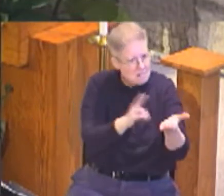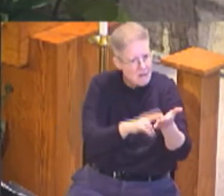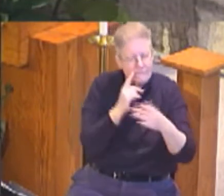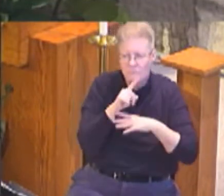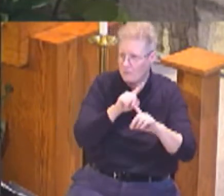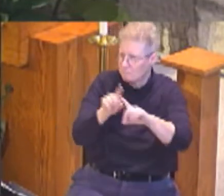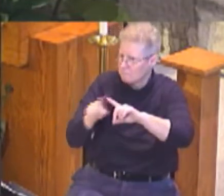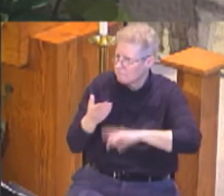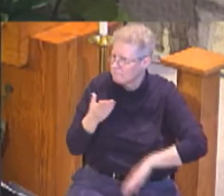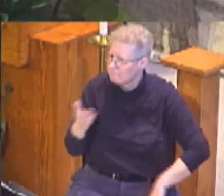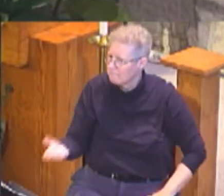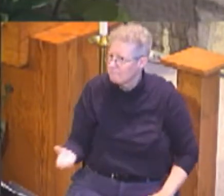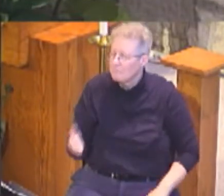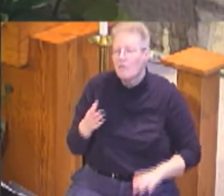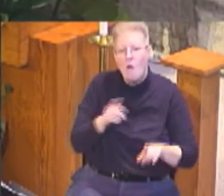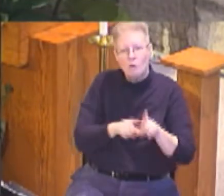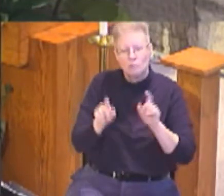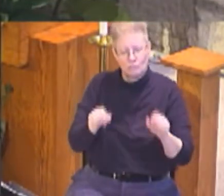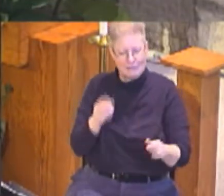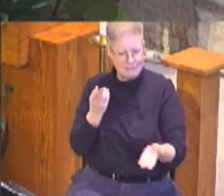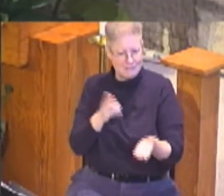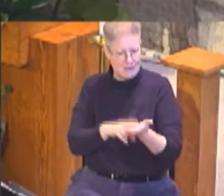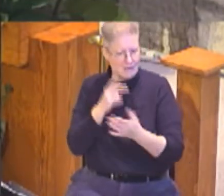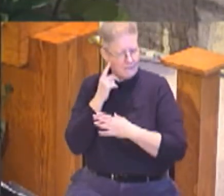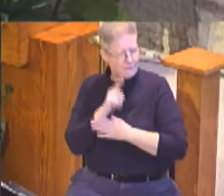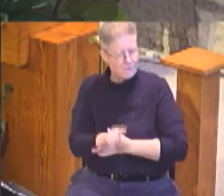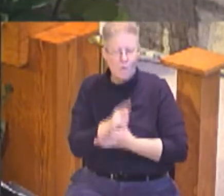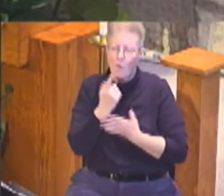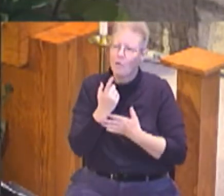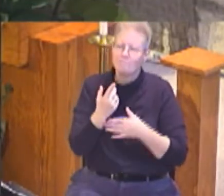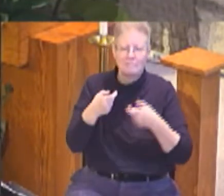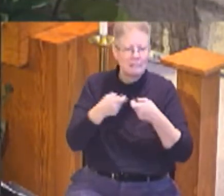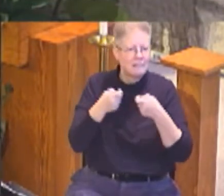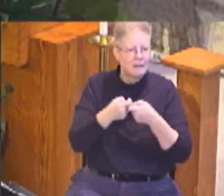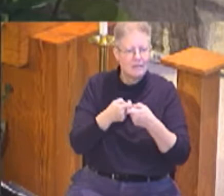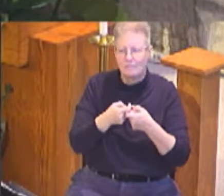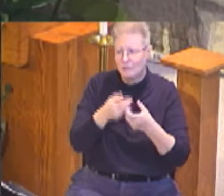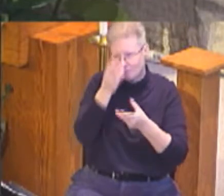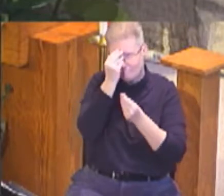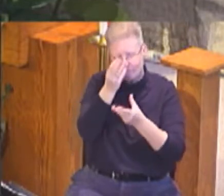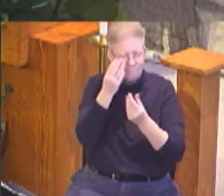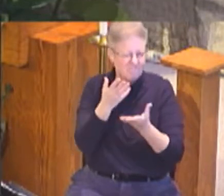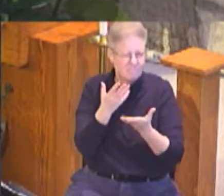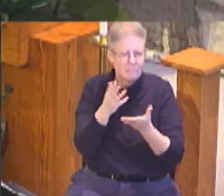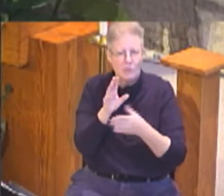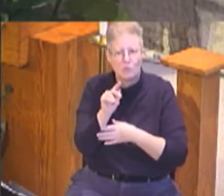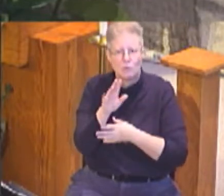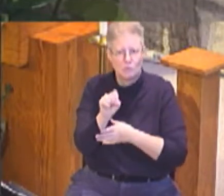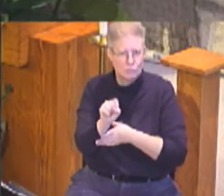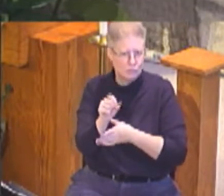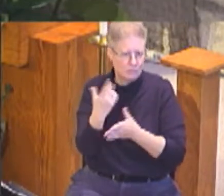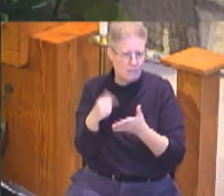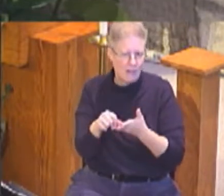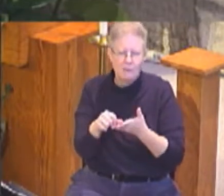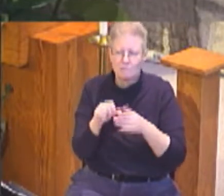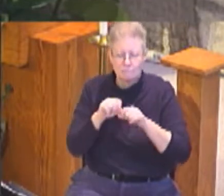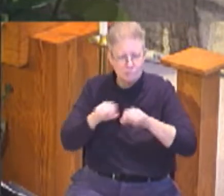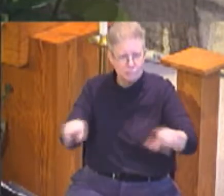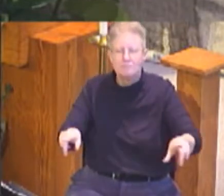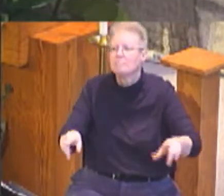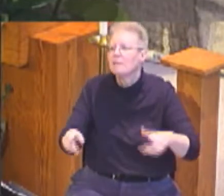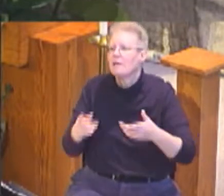every Thursday. The bulletin is yours to take home to refer to throughout the week. And now